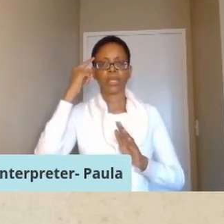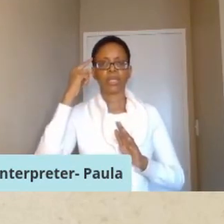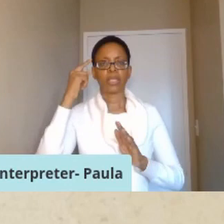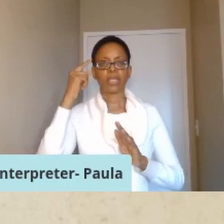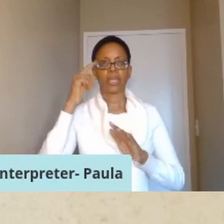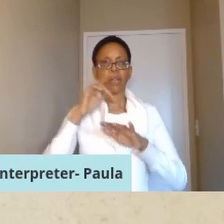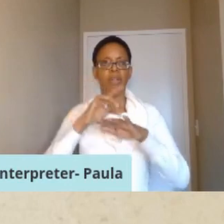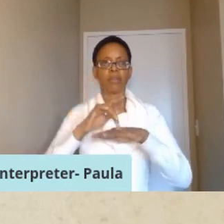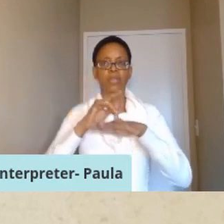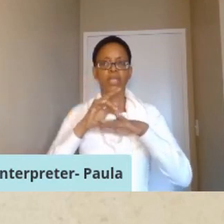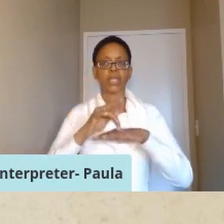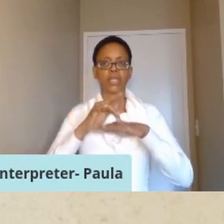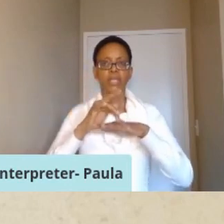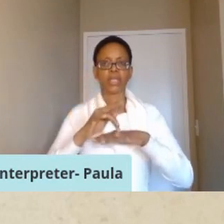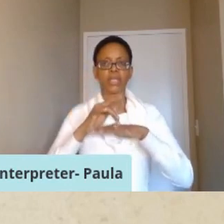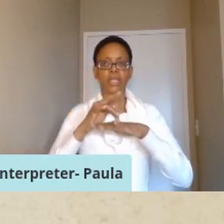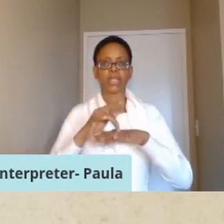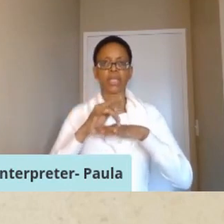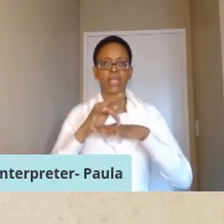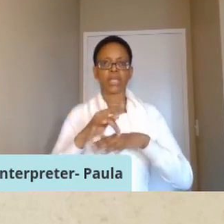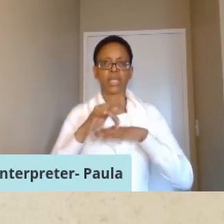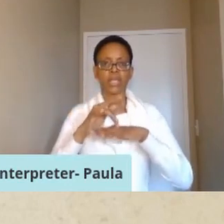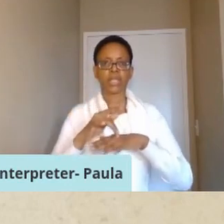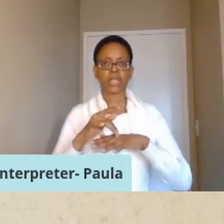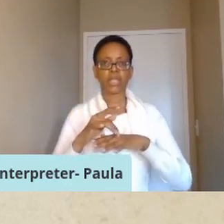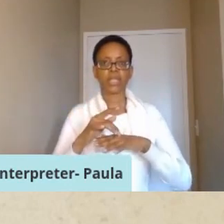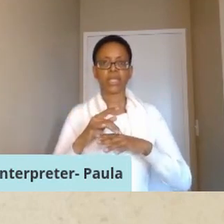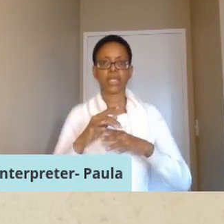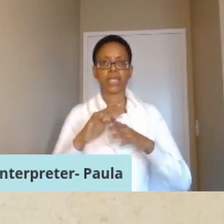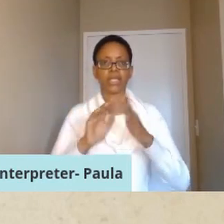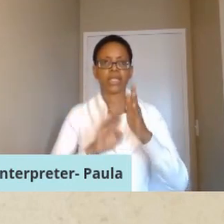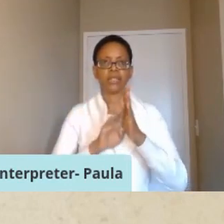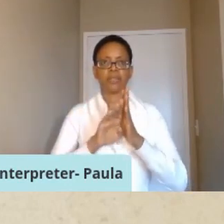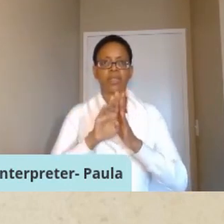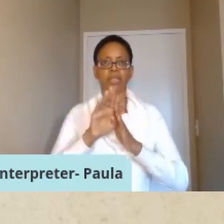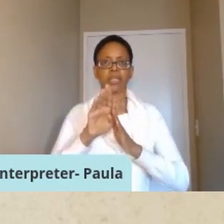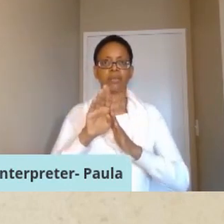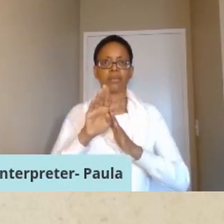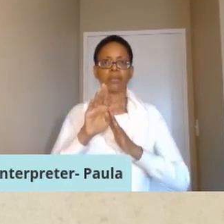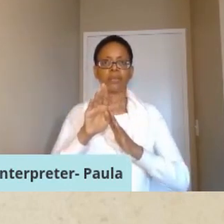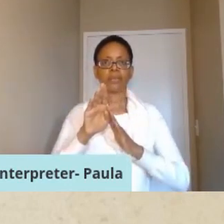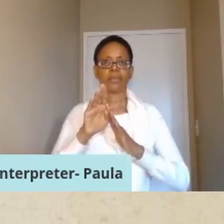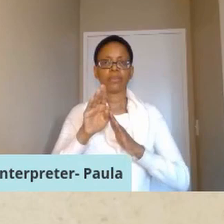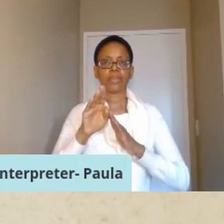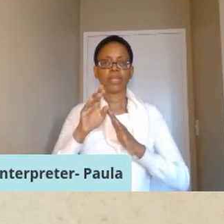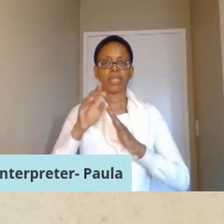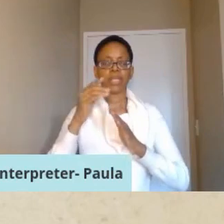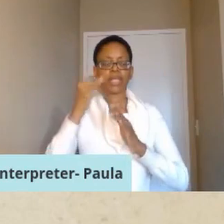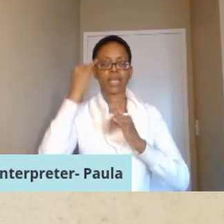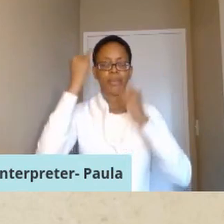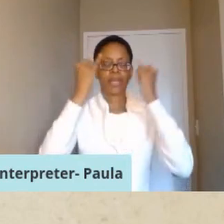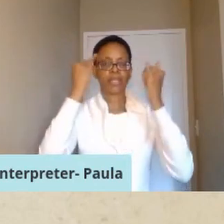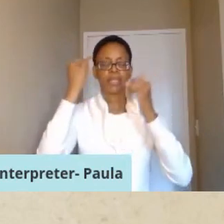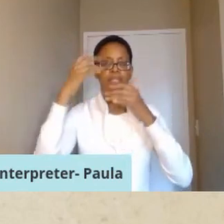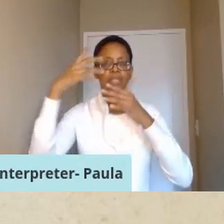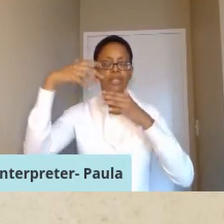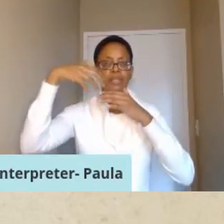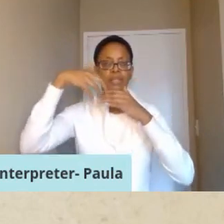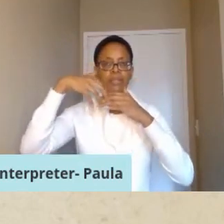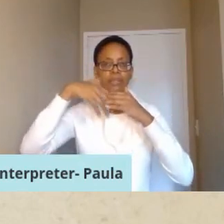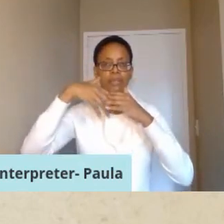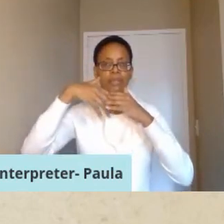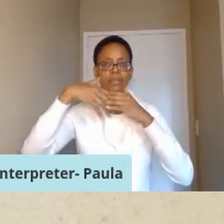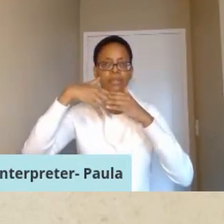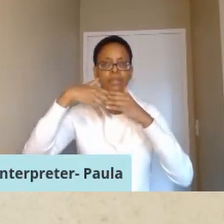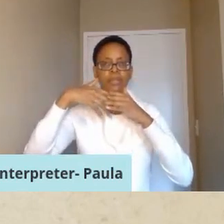excessive focusing on it. Gradually, it is shaped and even further in the faculty of imagination. Subsequently,